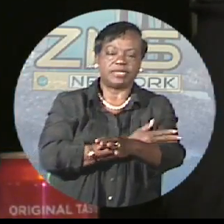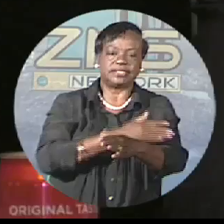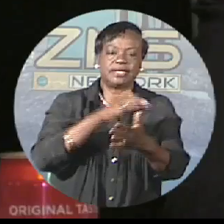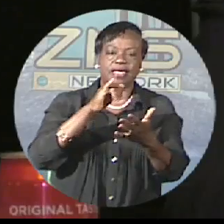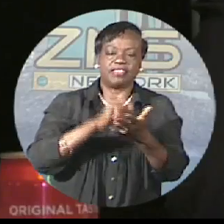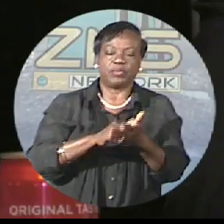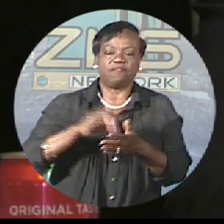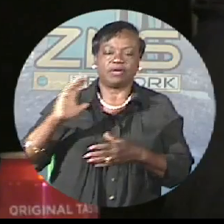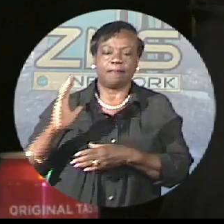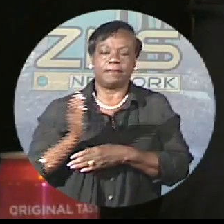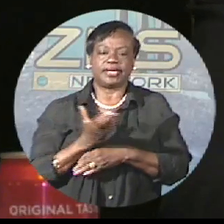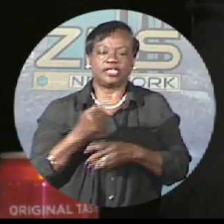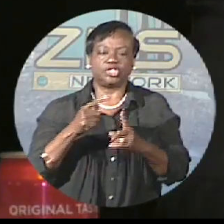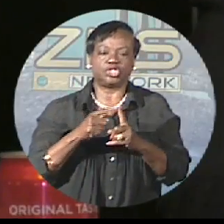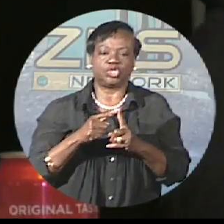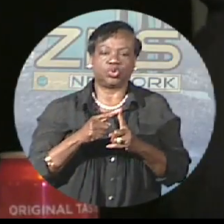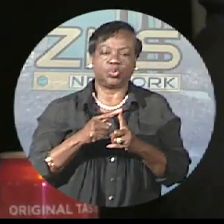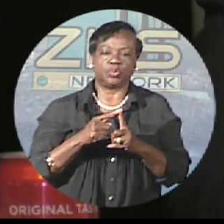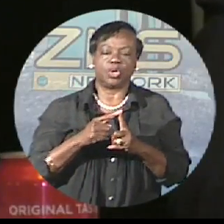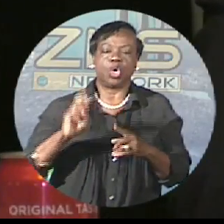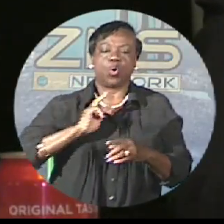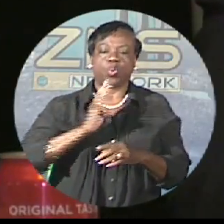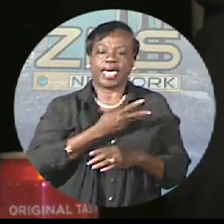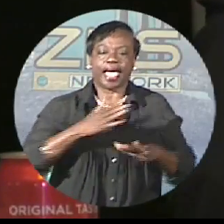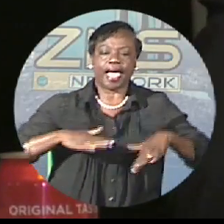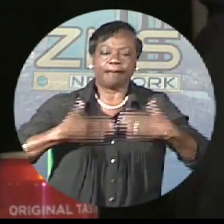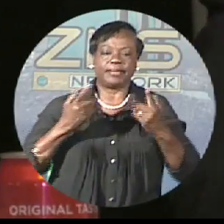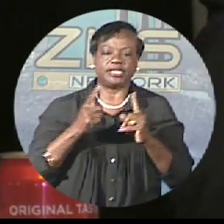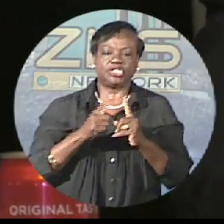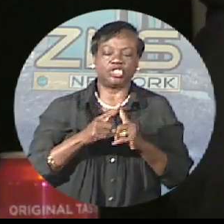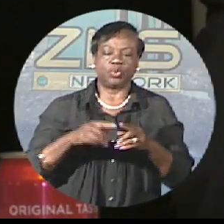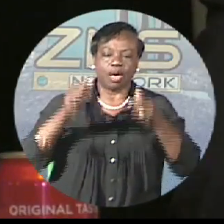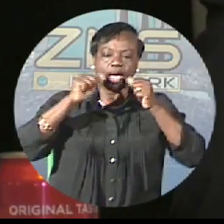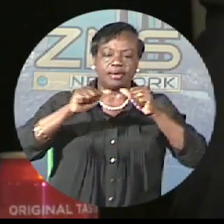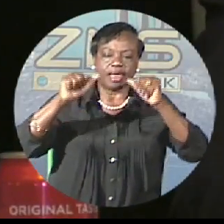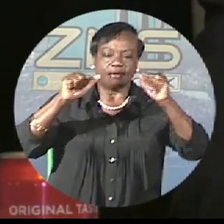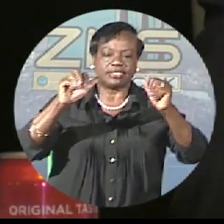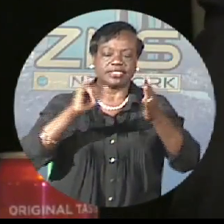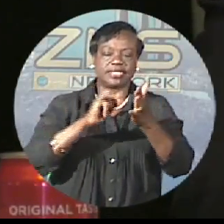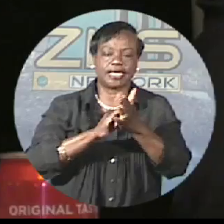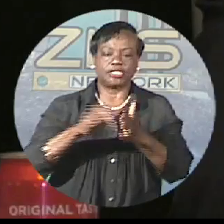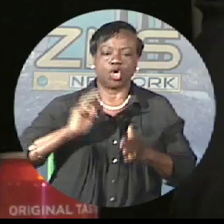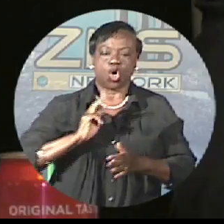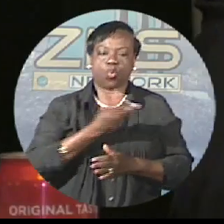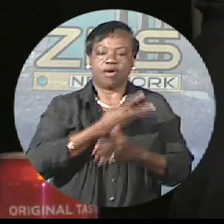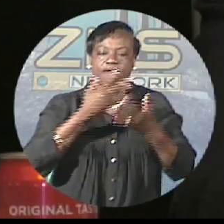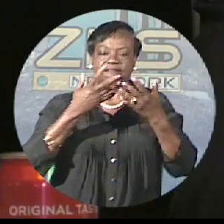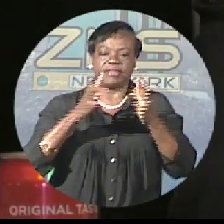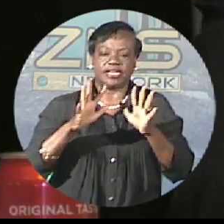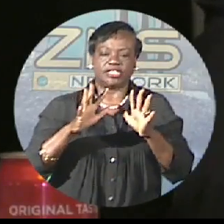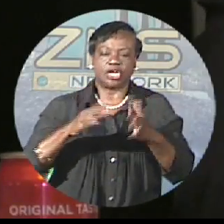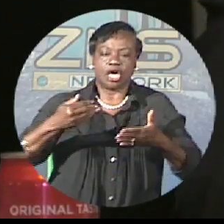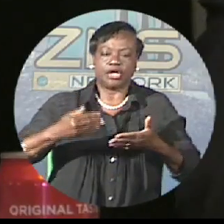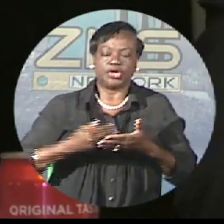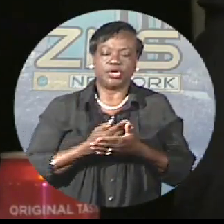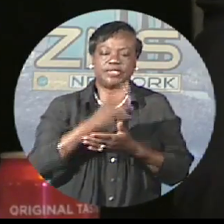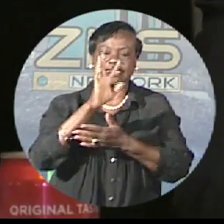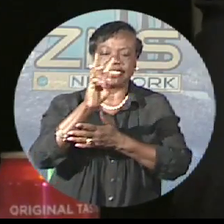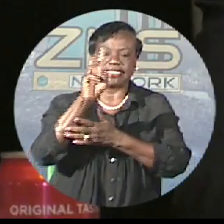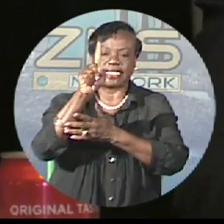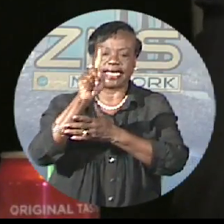host this football game. We're happy to announce that we just completed our brand new